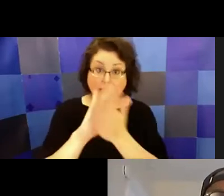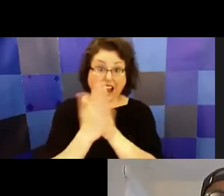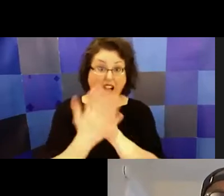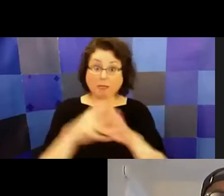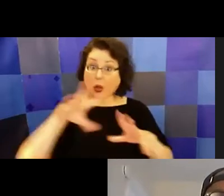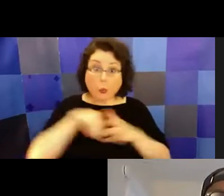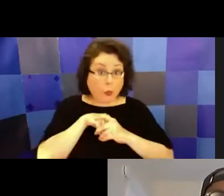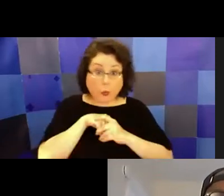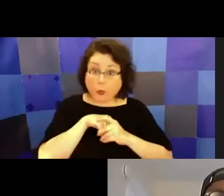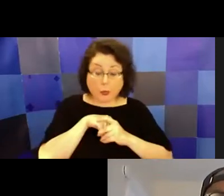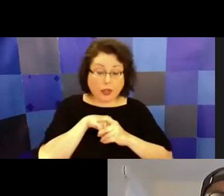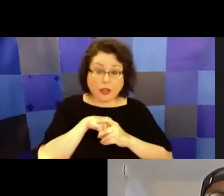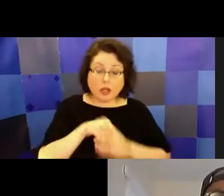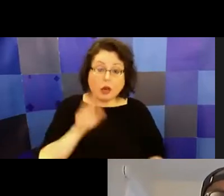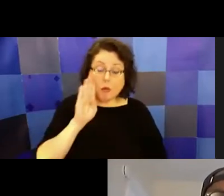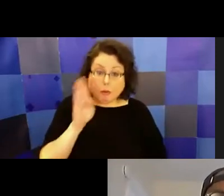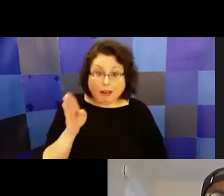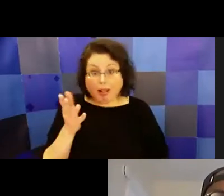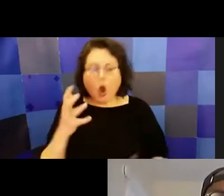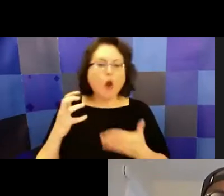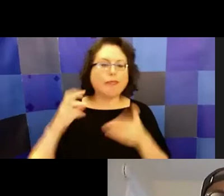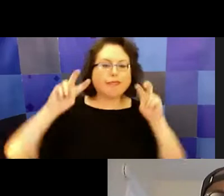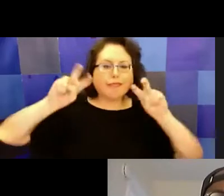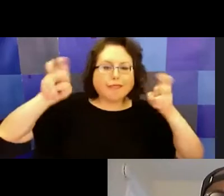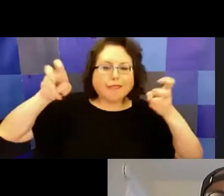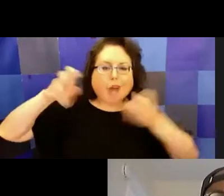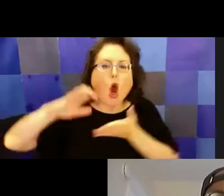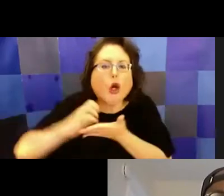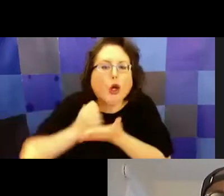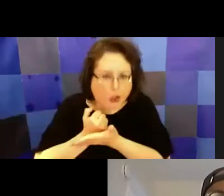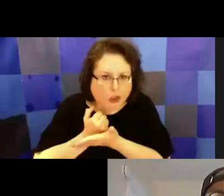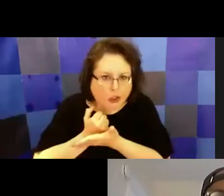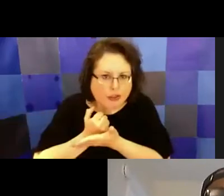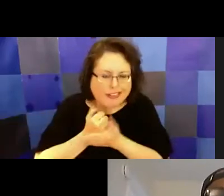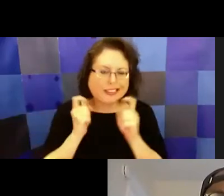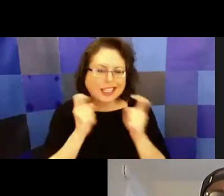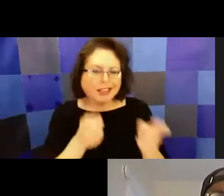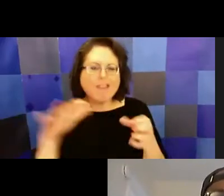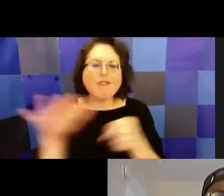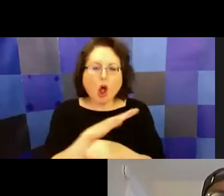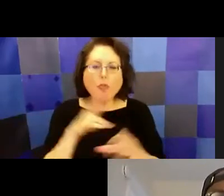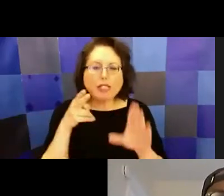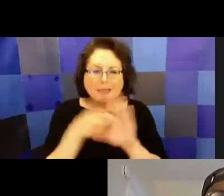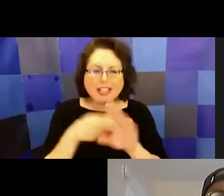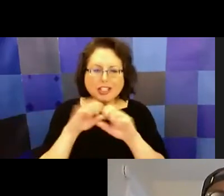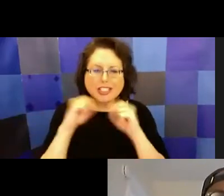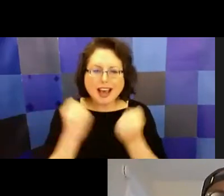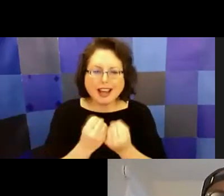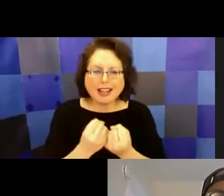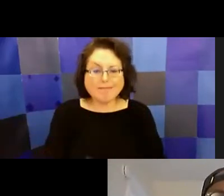included and, you know, sort of earn or be granted full participation in society. And then